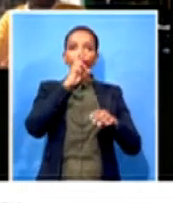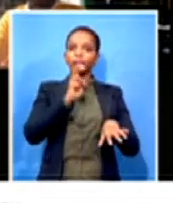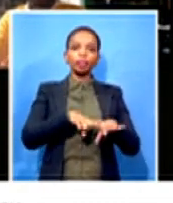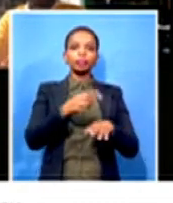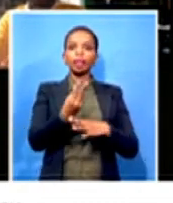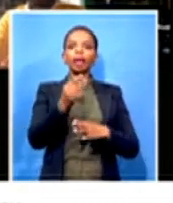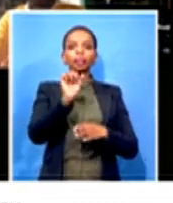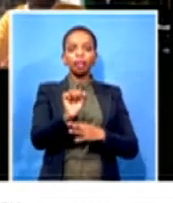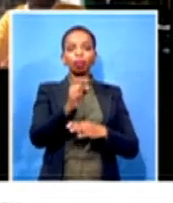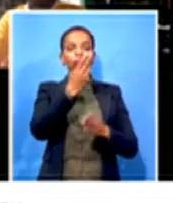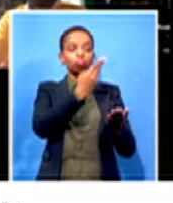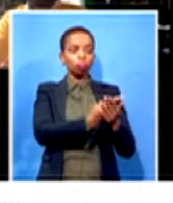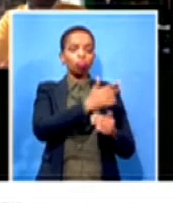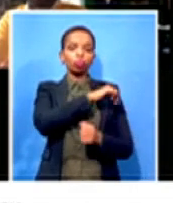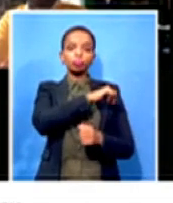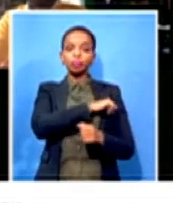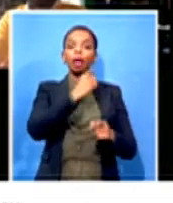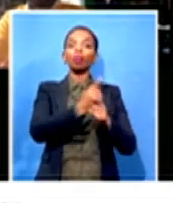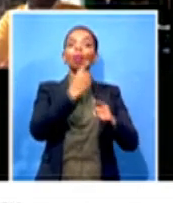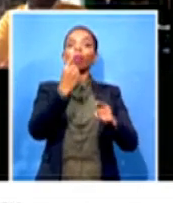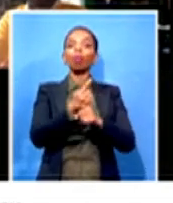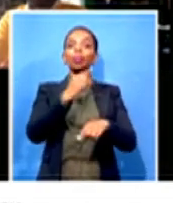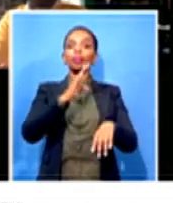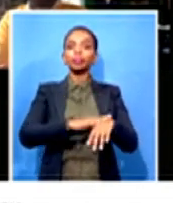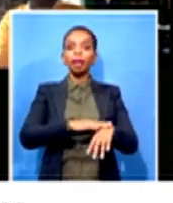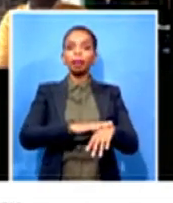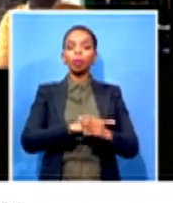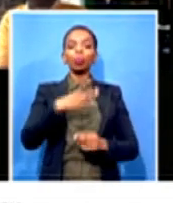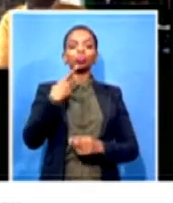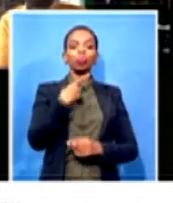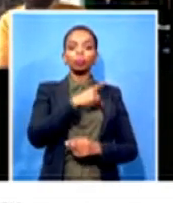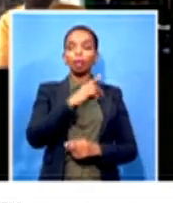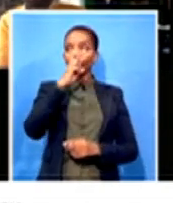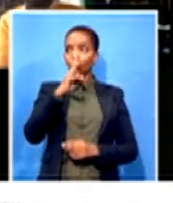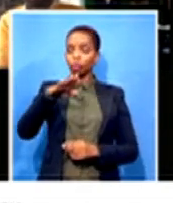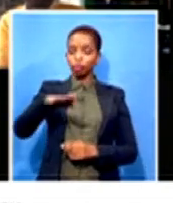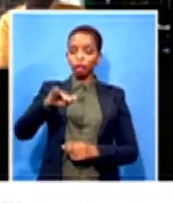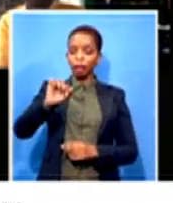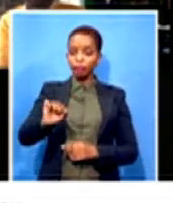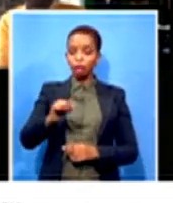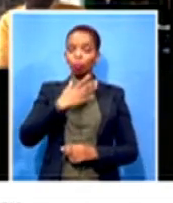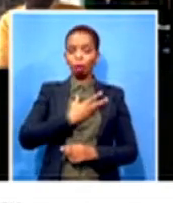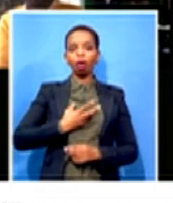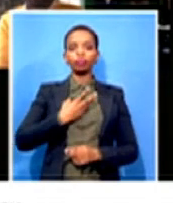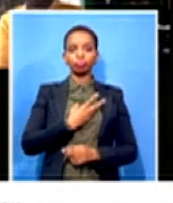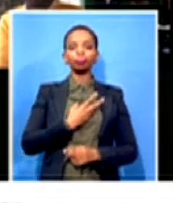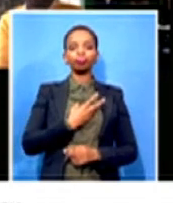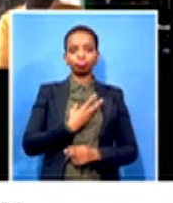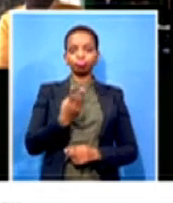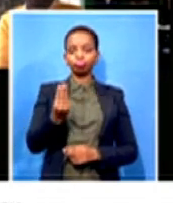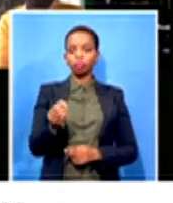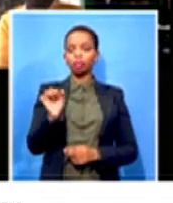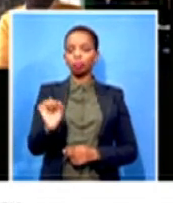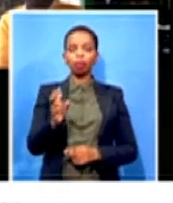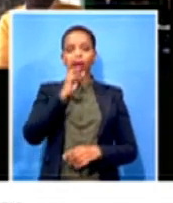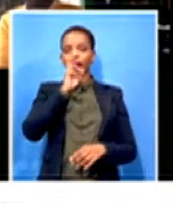your doctor has seen your child and is quite comfortable that your child doesn't require to be admitted to hospital many times, it should be safe for that